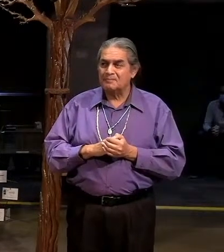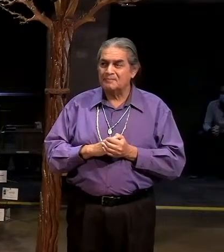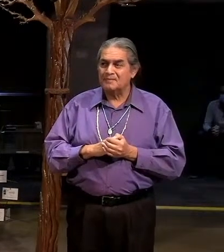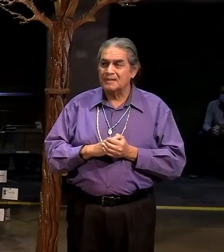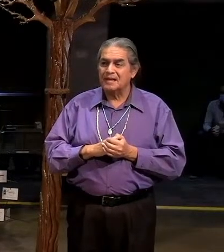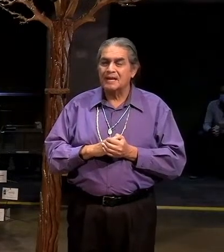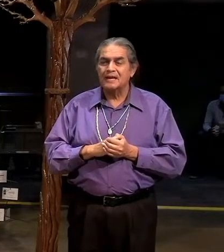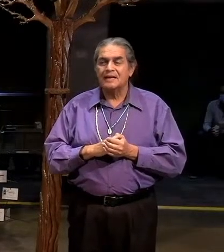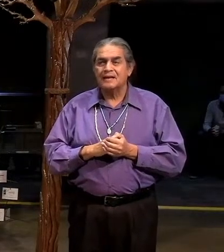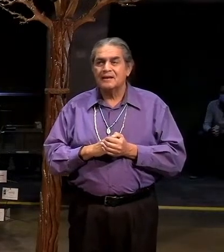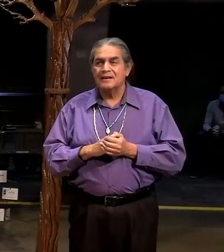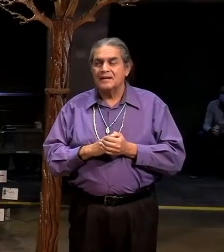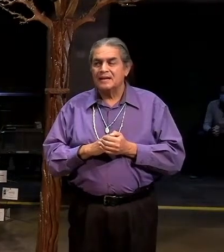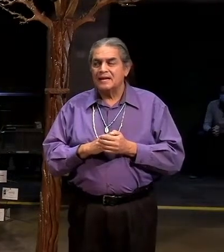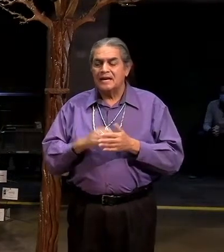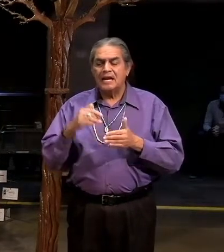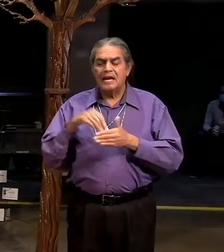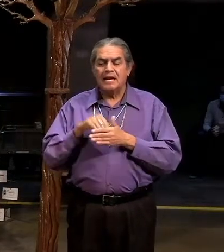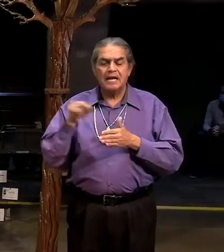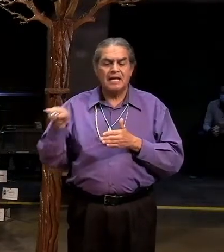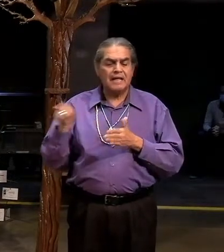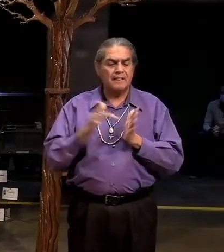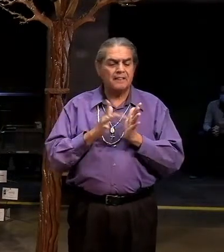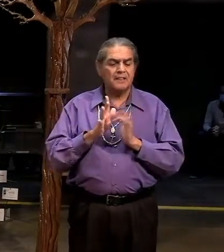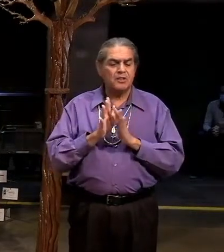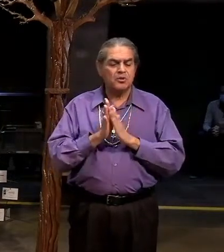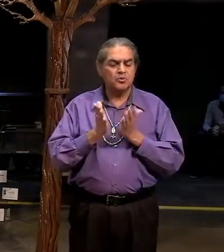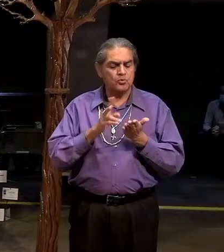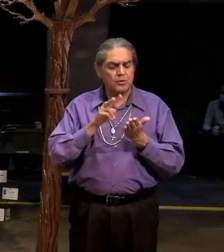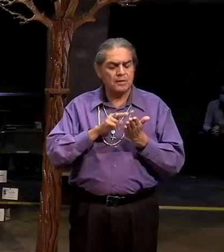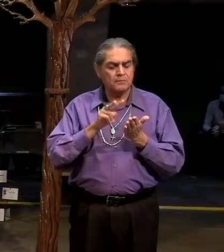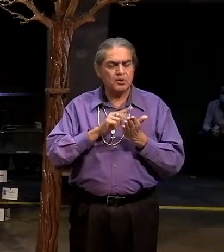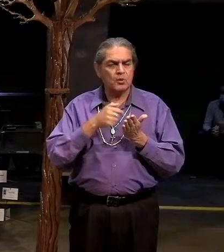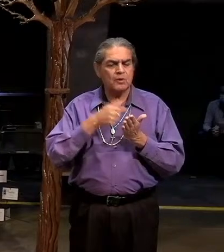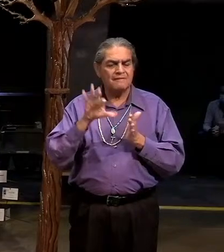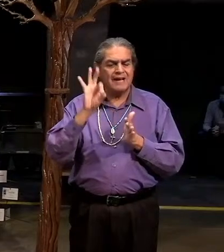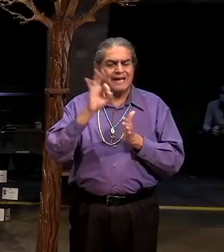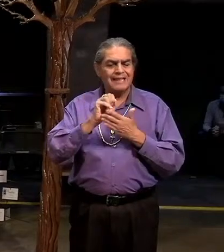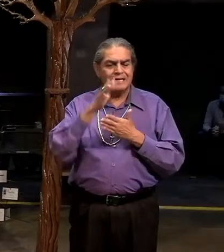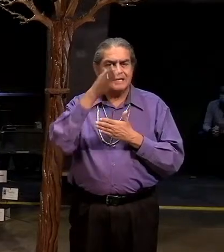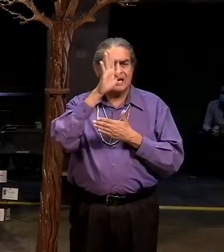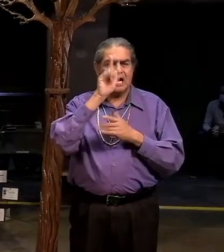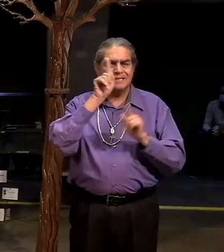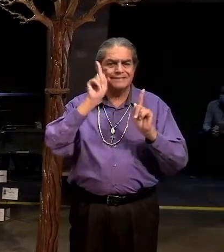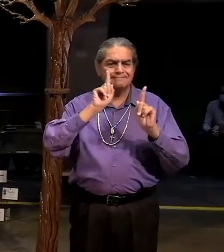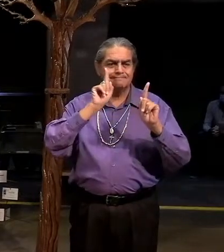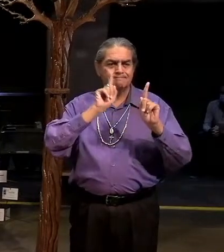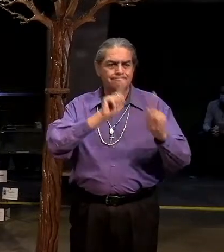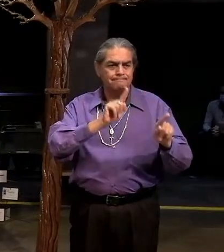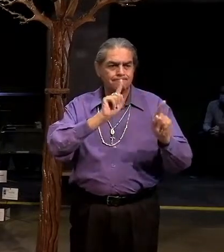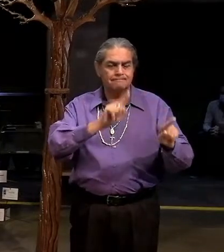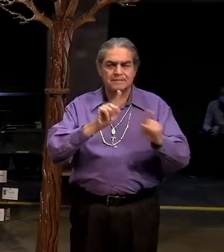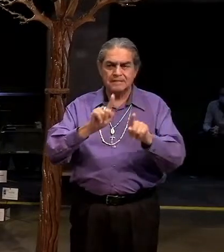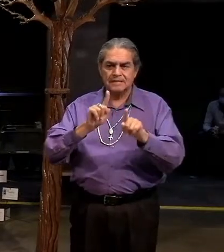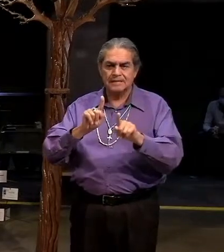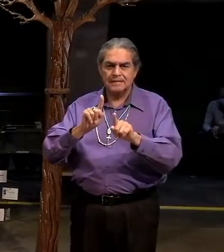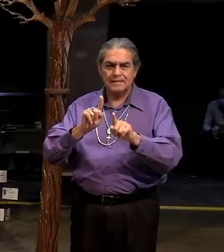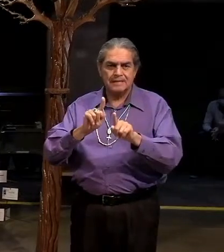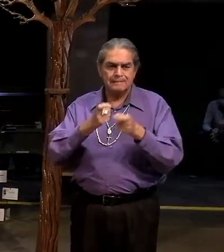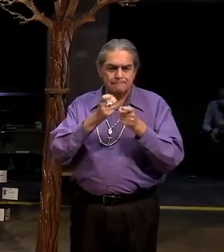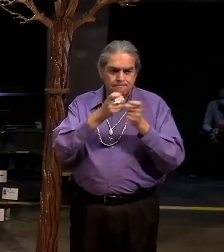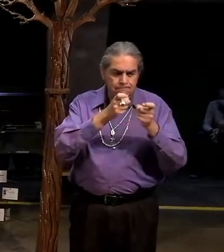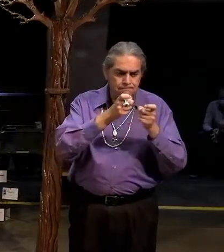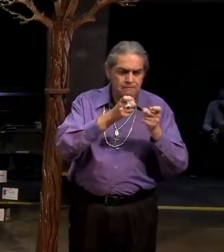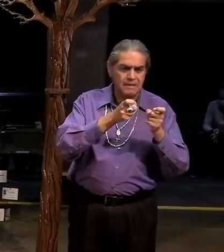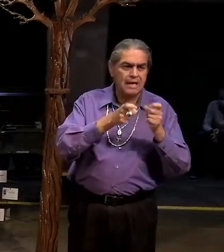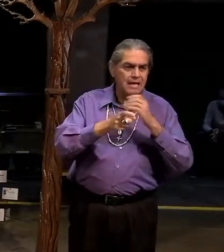In this scripture, we are finding that God is instructing, disciplining, and